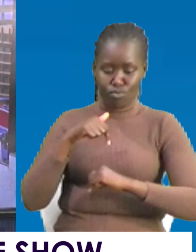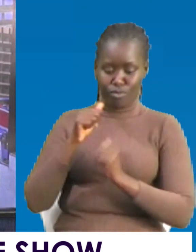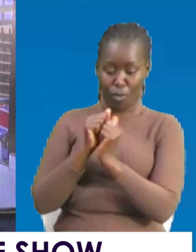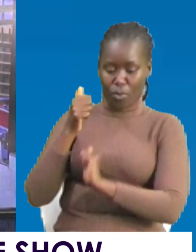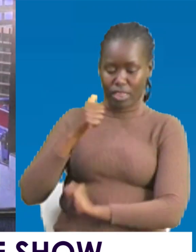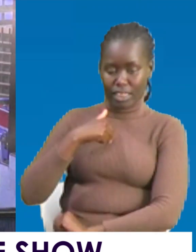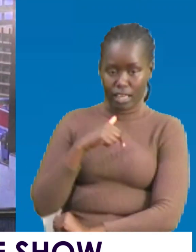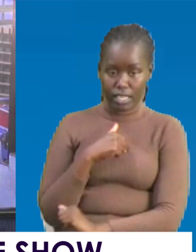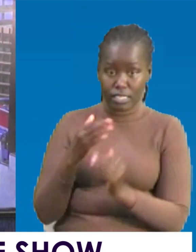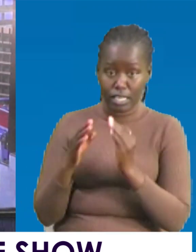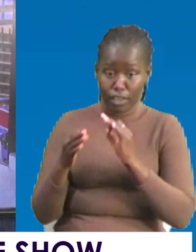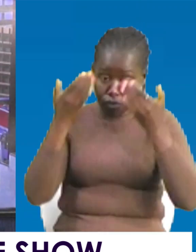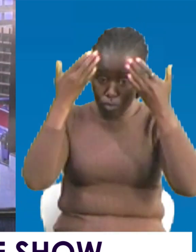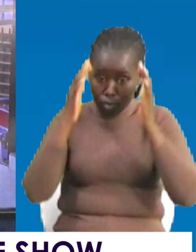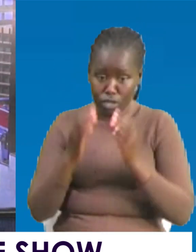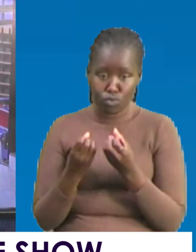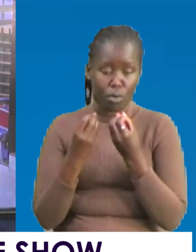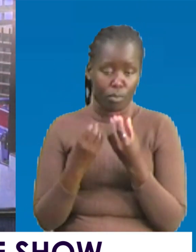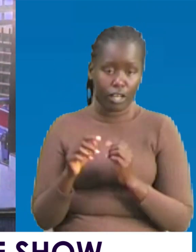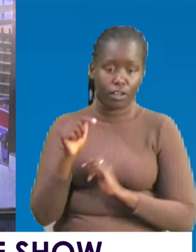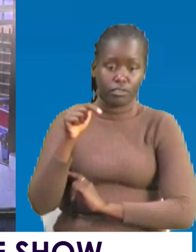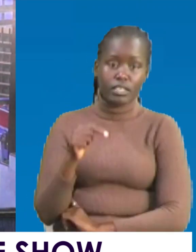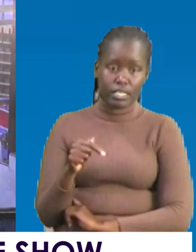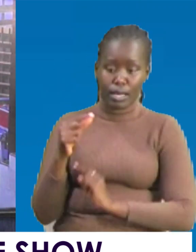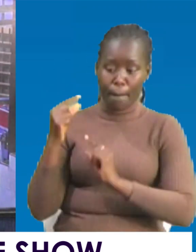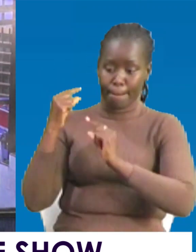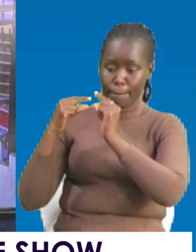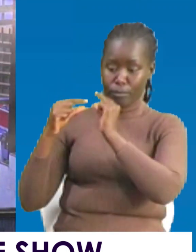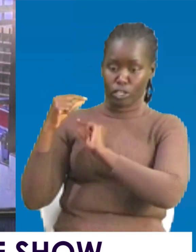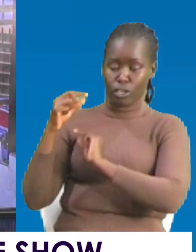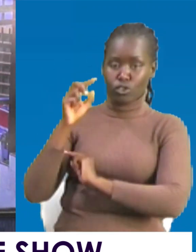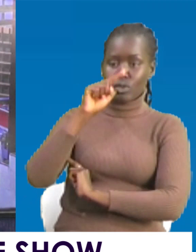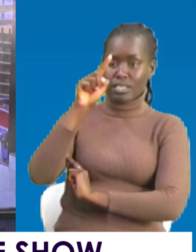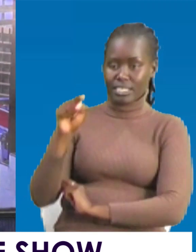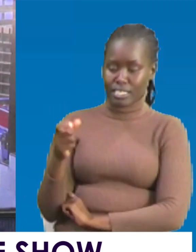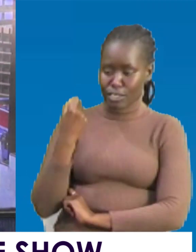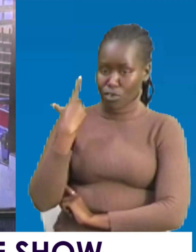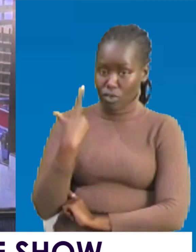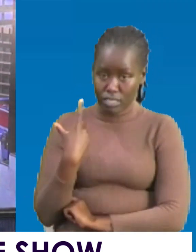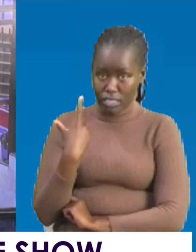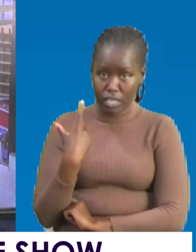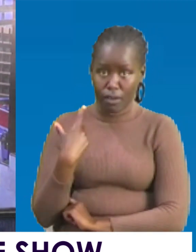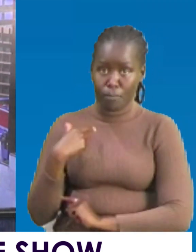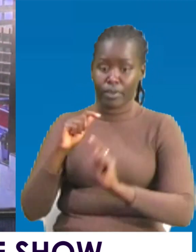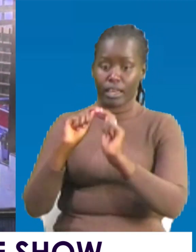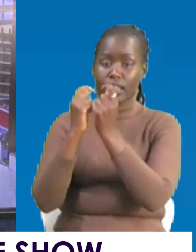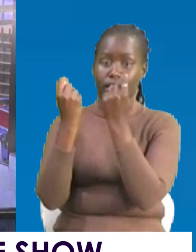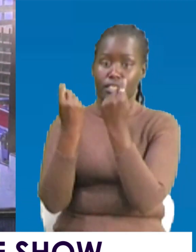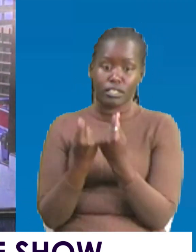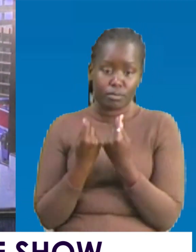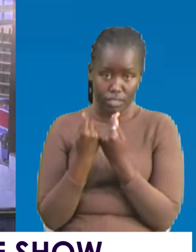you did not know, many of these Gen Zs don't understand the tribes,